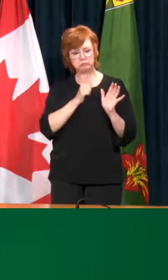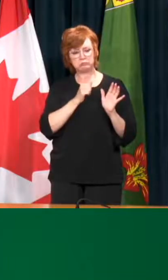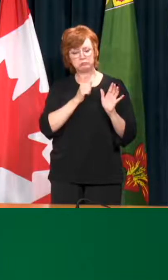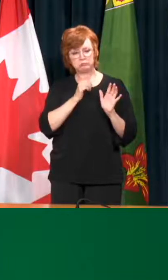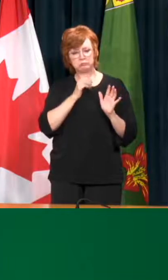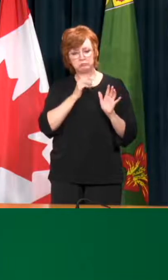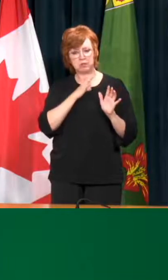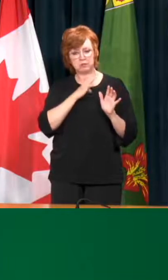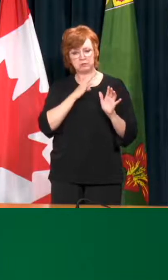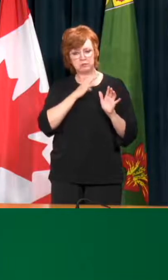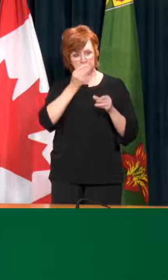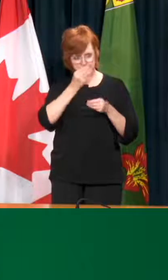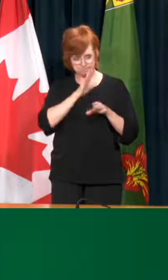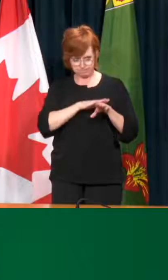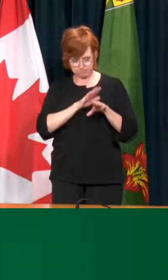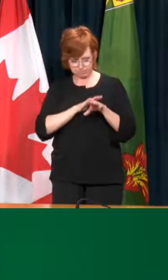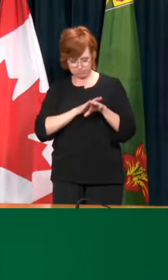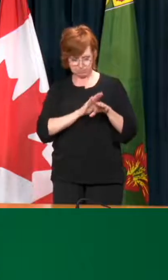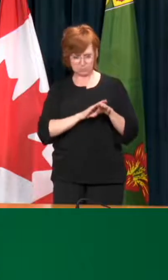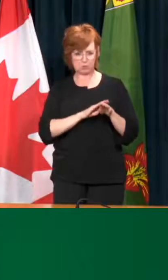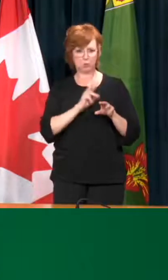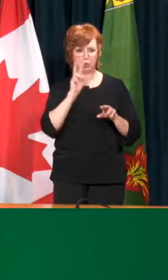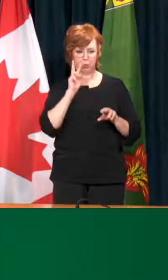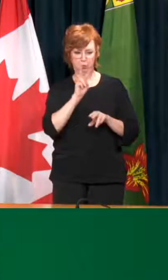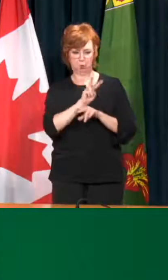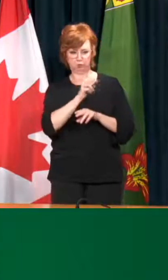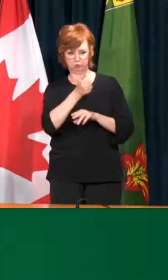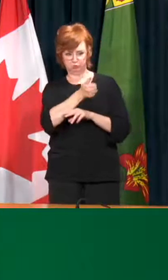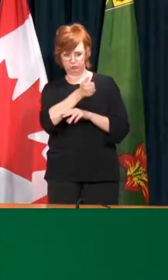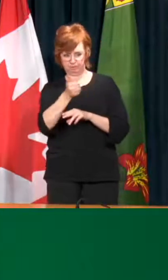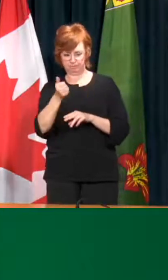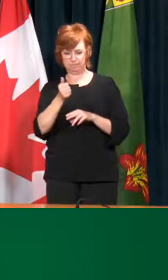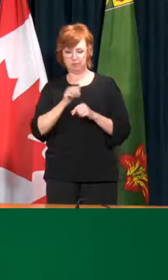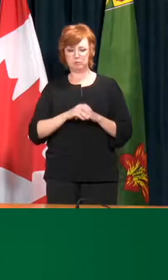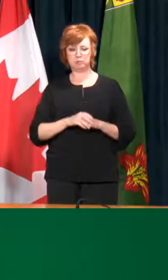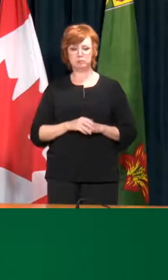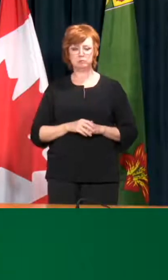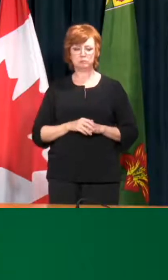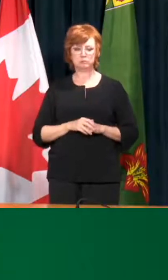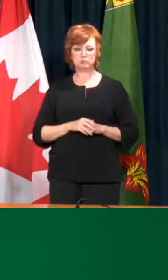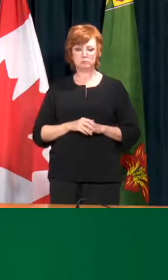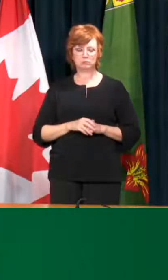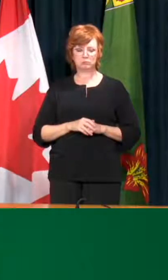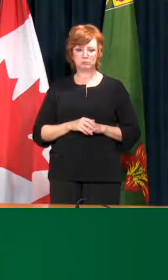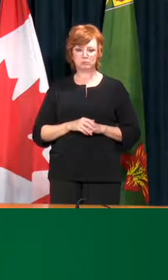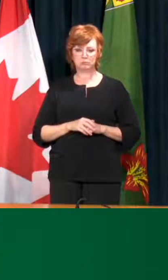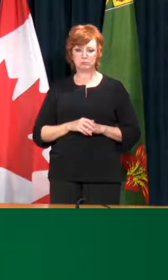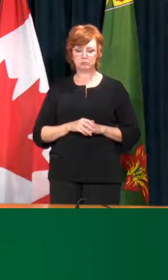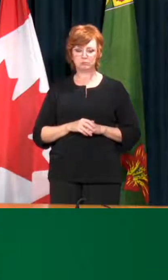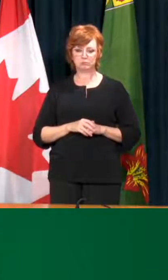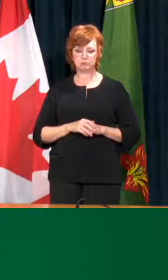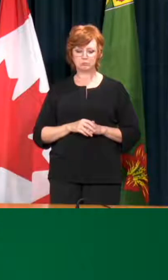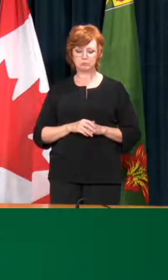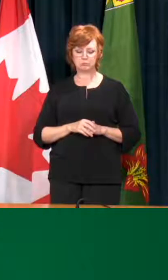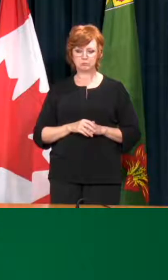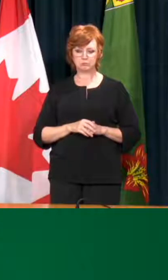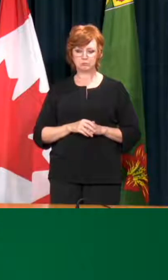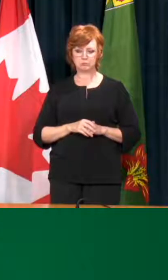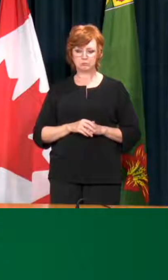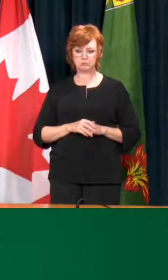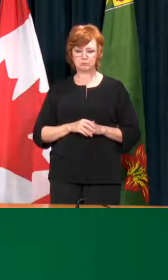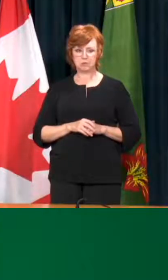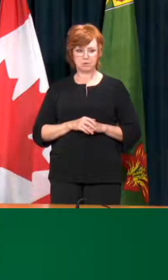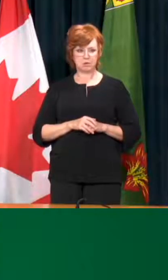they're just given some general information, or all employees are given some general information. And if someone was a close contact, that close contact may also have to isolate